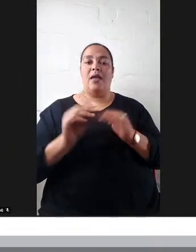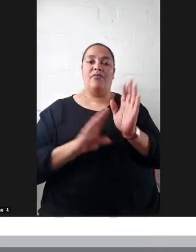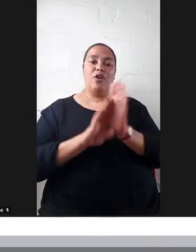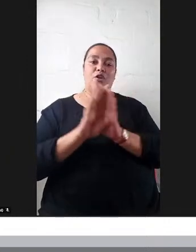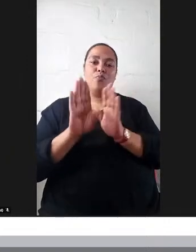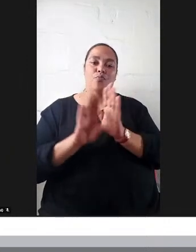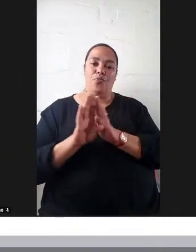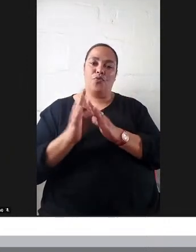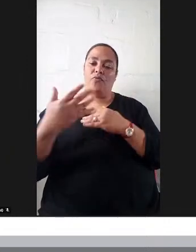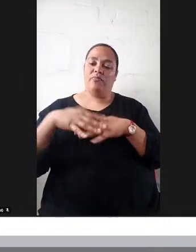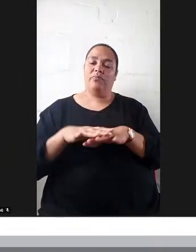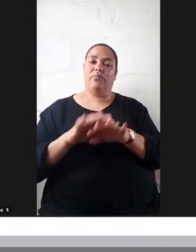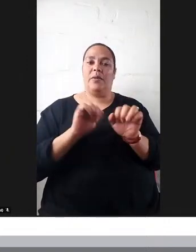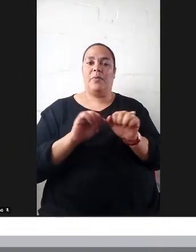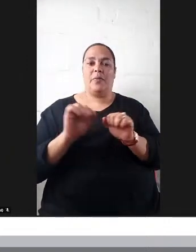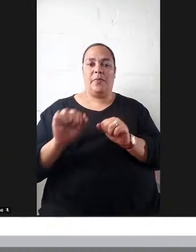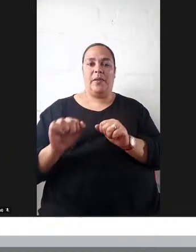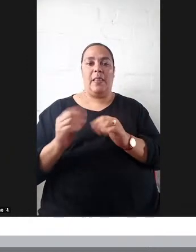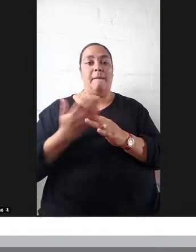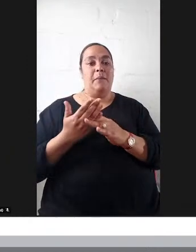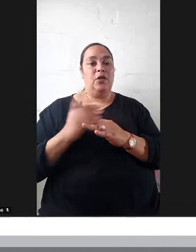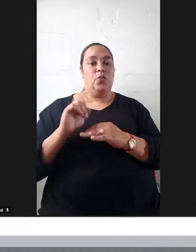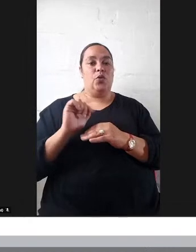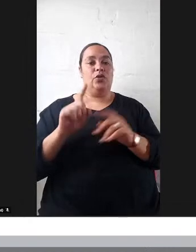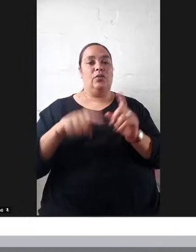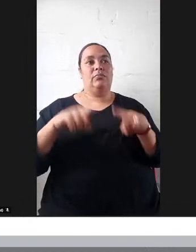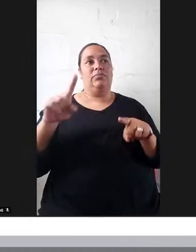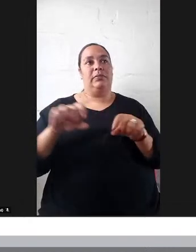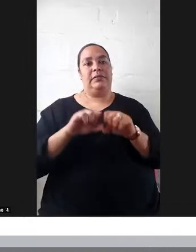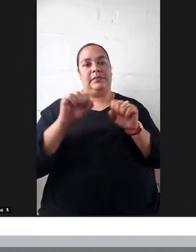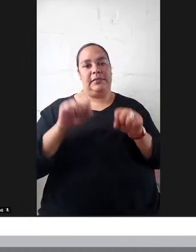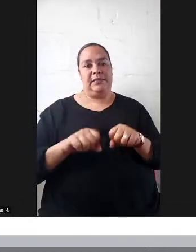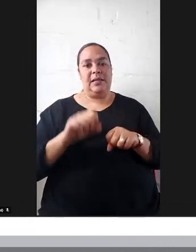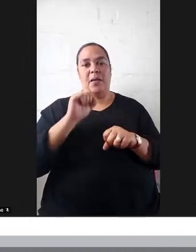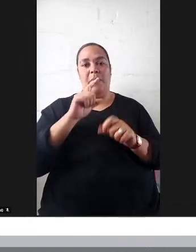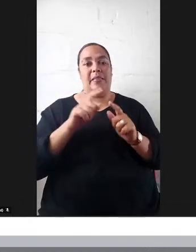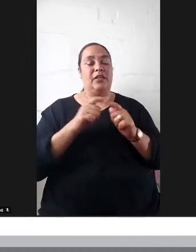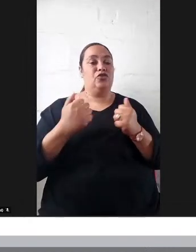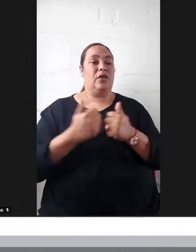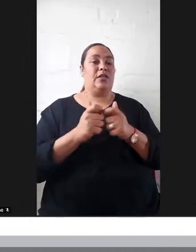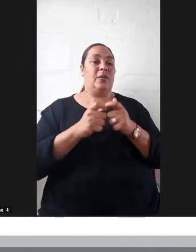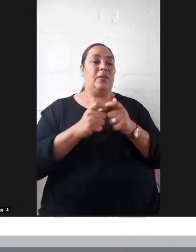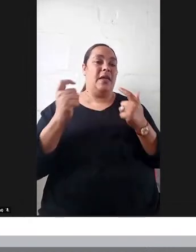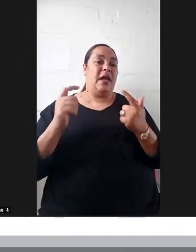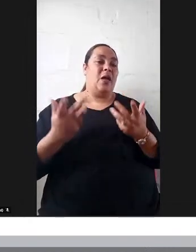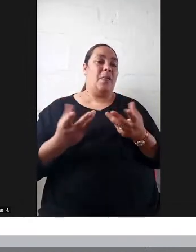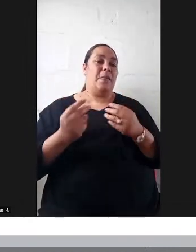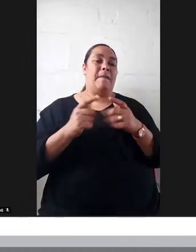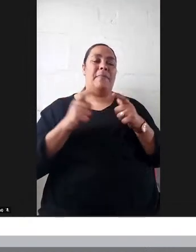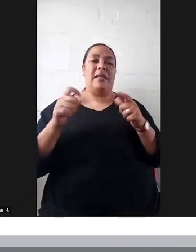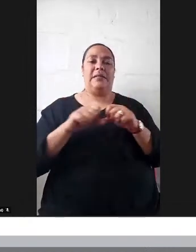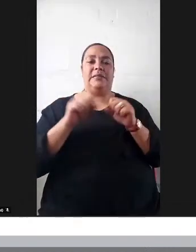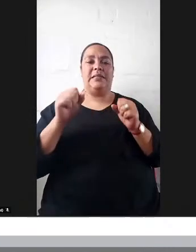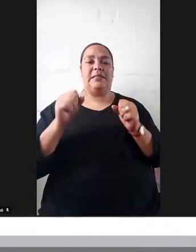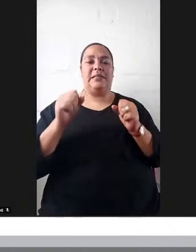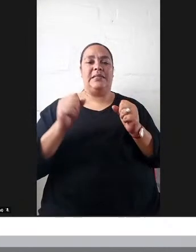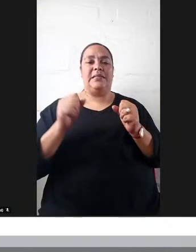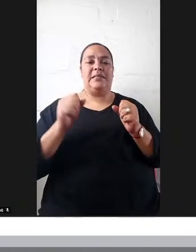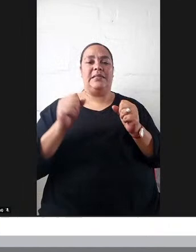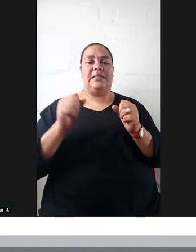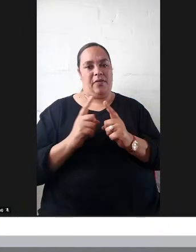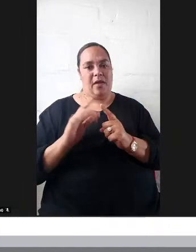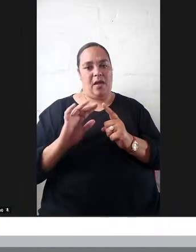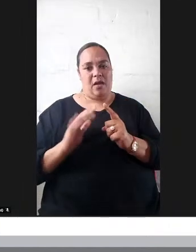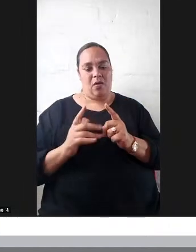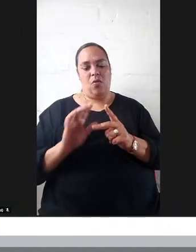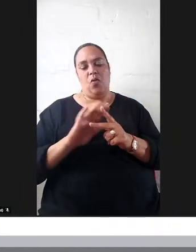interoperability between various systems. That's a big challenge. How do you get the big systems to speak to each other?